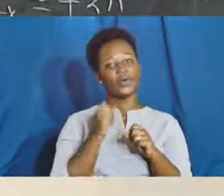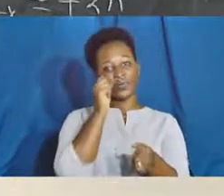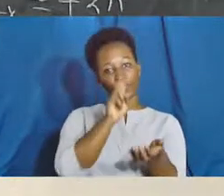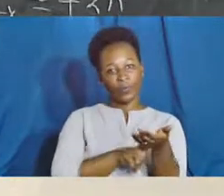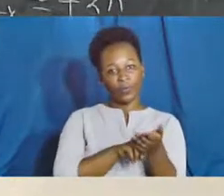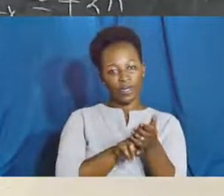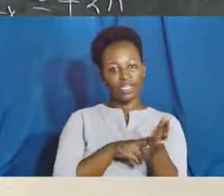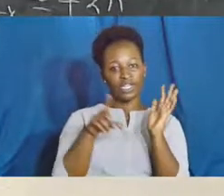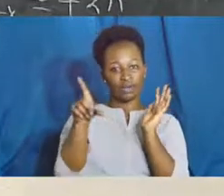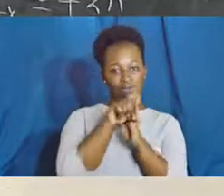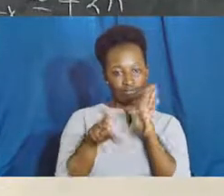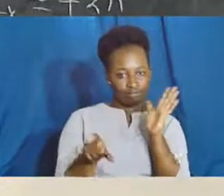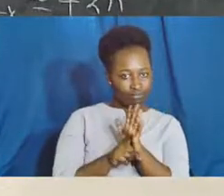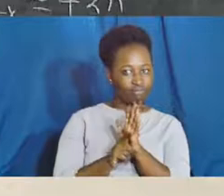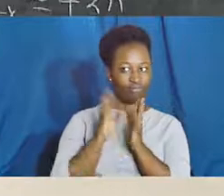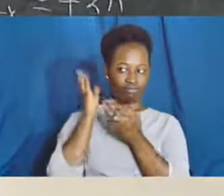these Kirchhoff's laws.